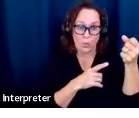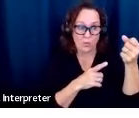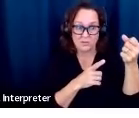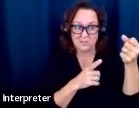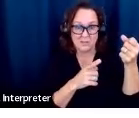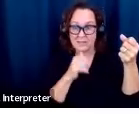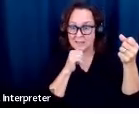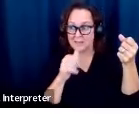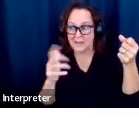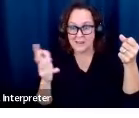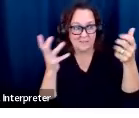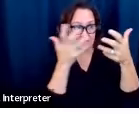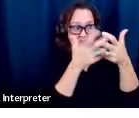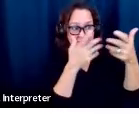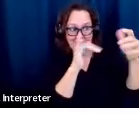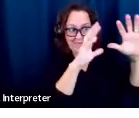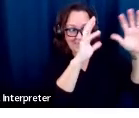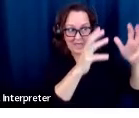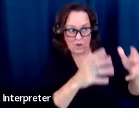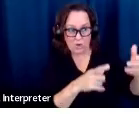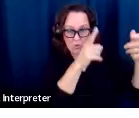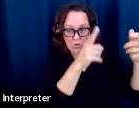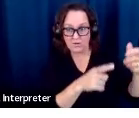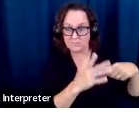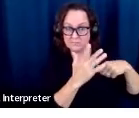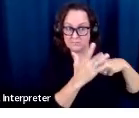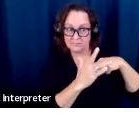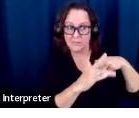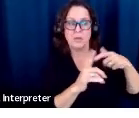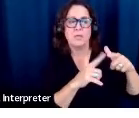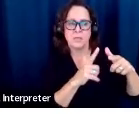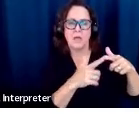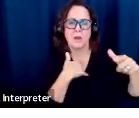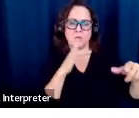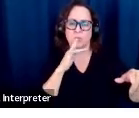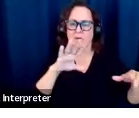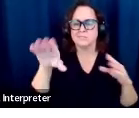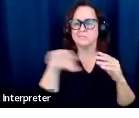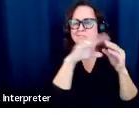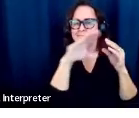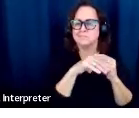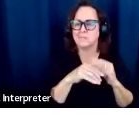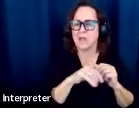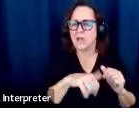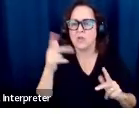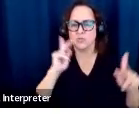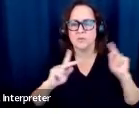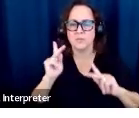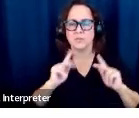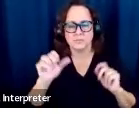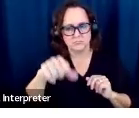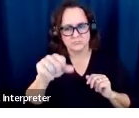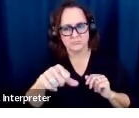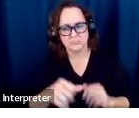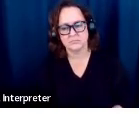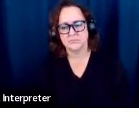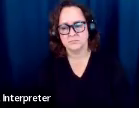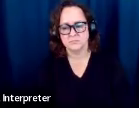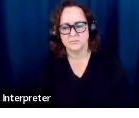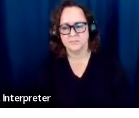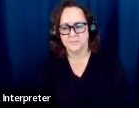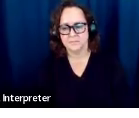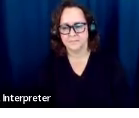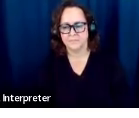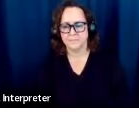under one of those categories. You know, we want to make sure we fill as many of these waiver spots as possible. So that's certainly a priority for